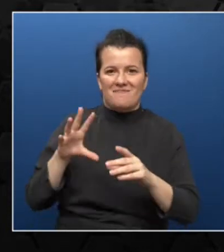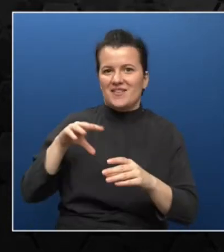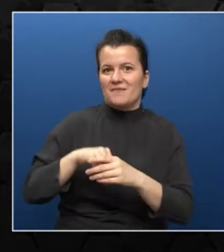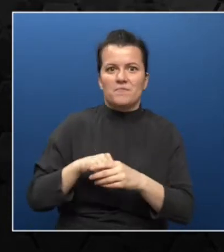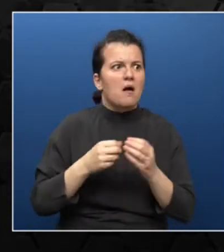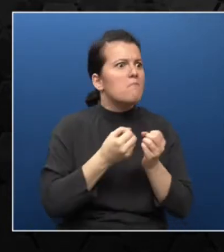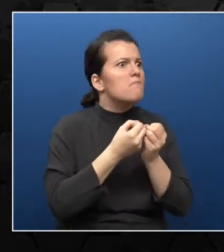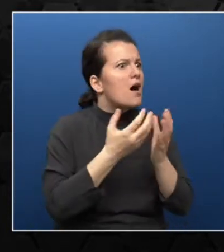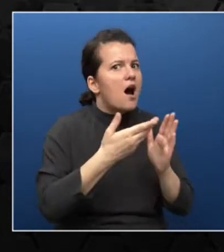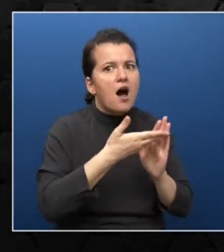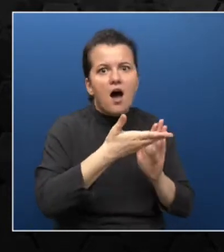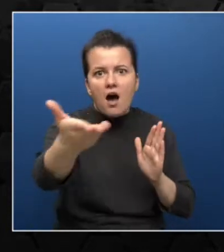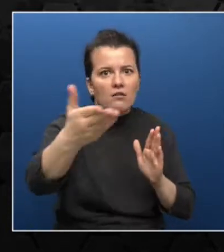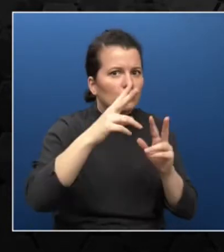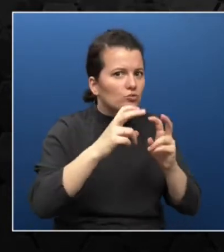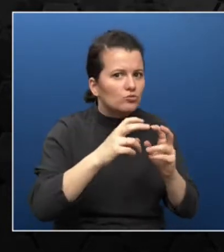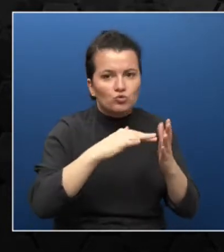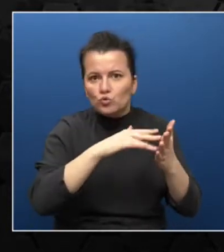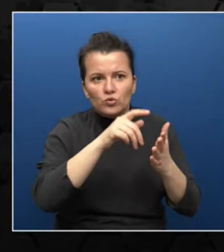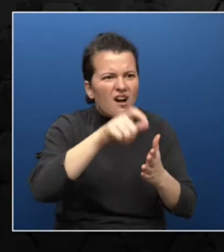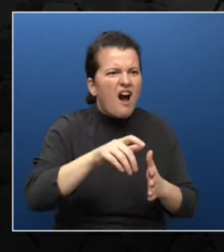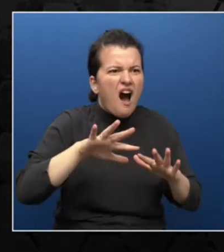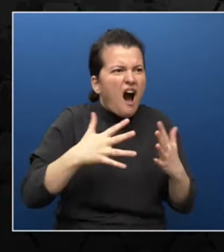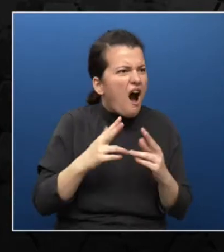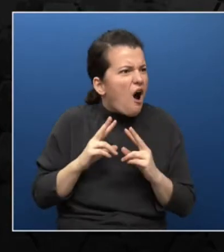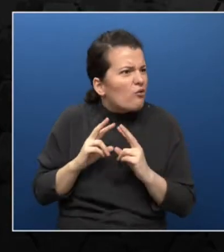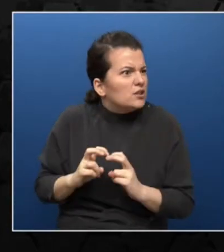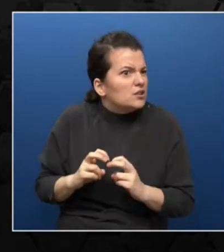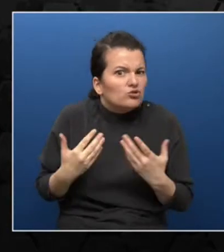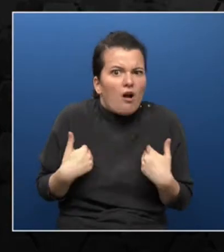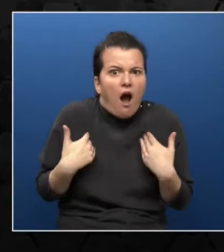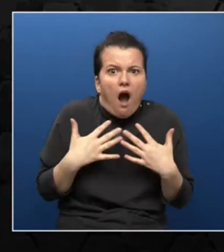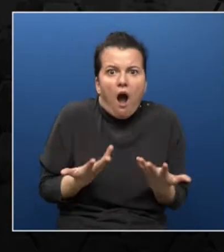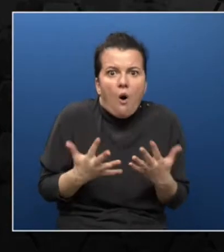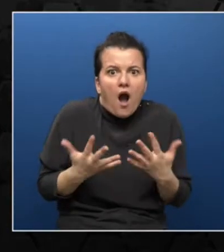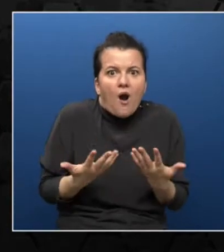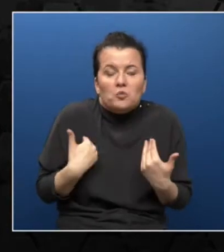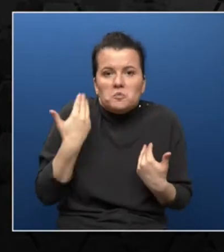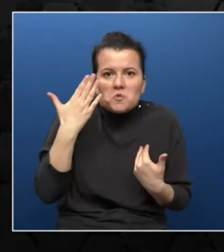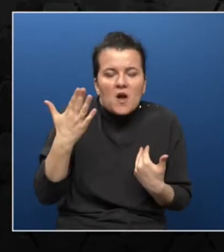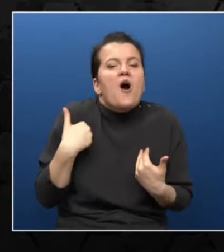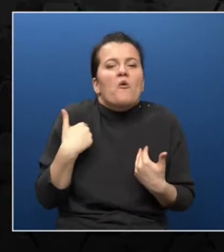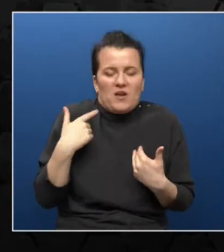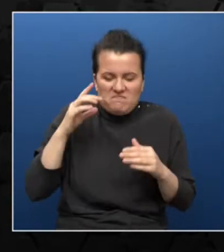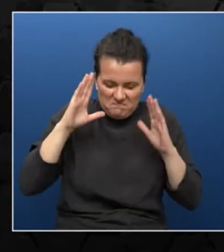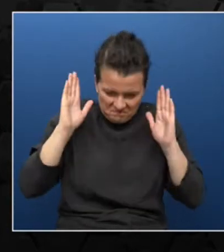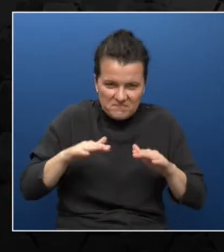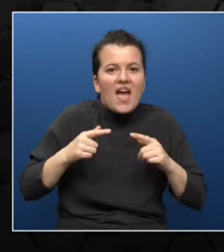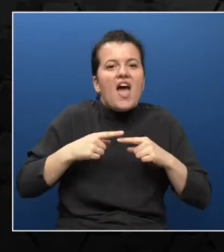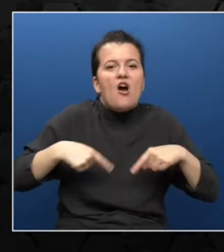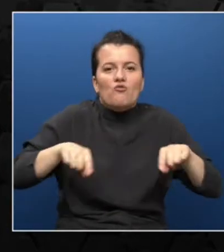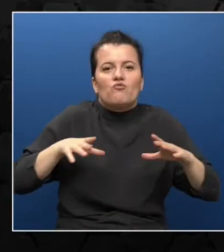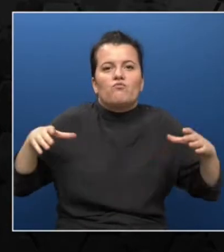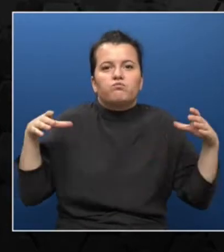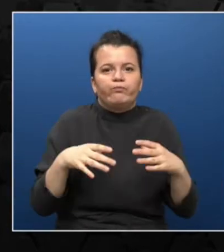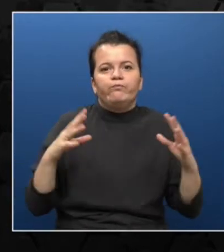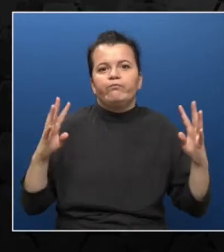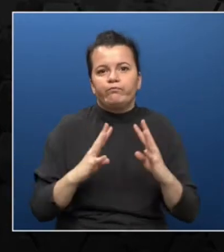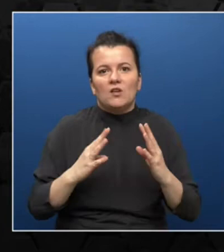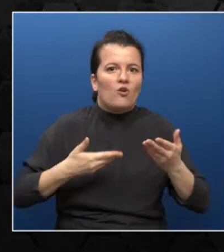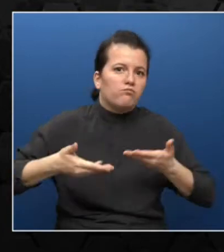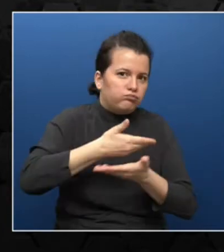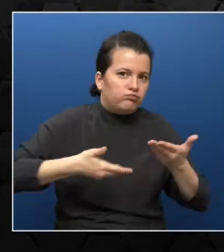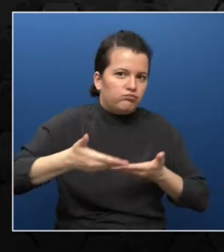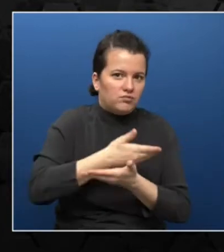students, like, hey, how do I get started with research as a student? So those are the two logical parts of this particular conference. We also